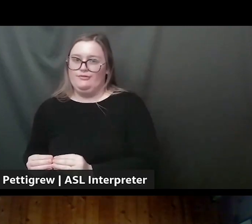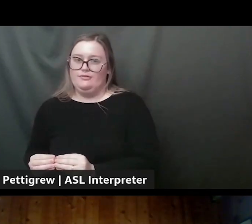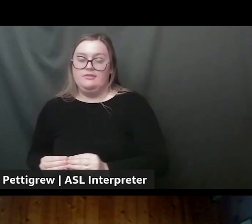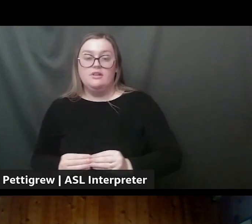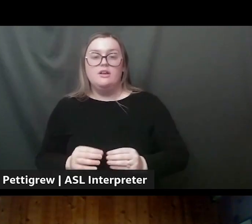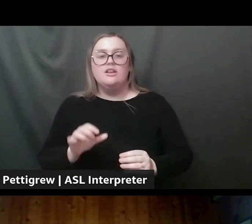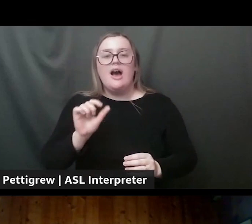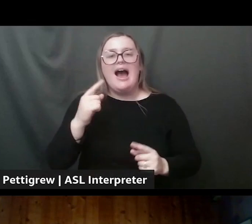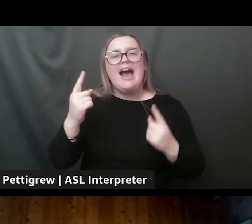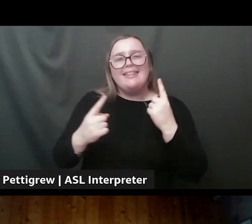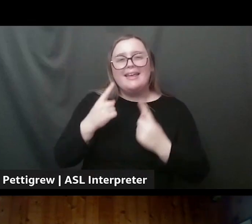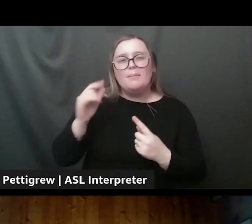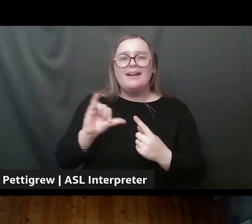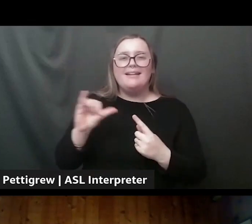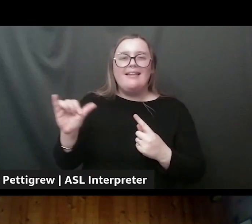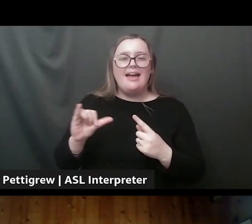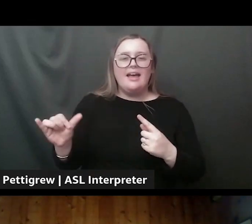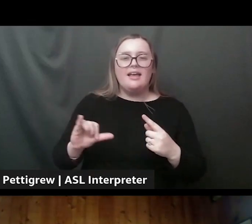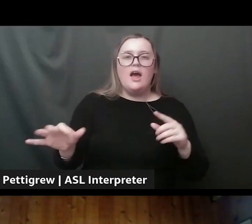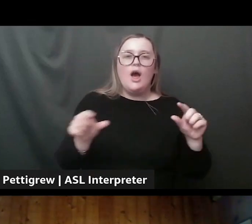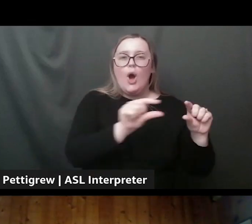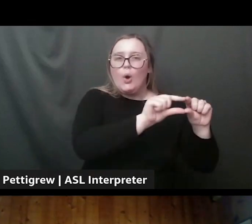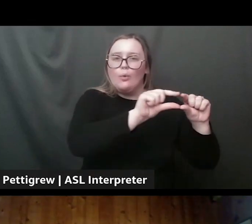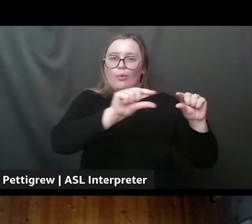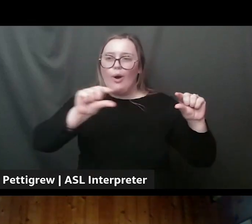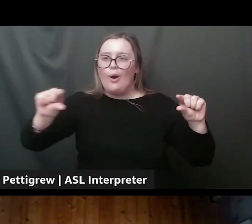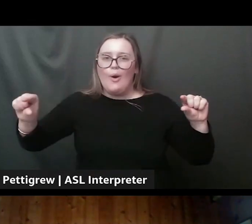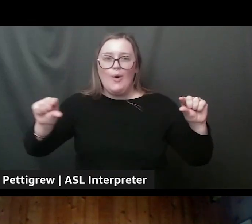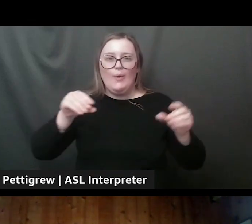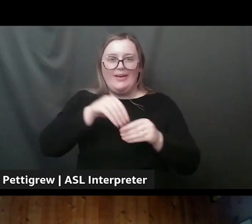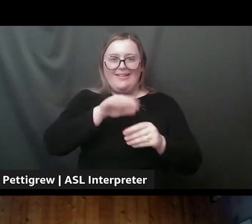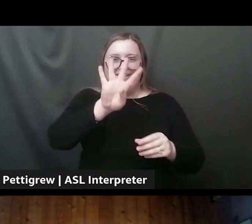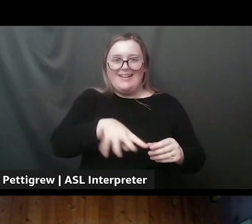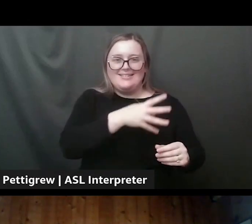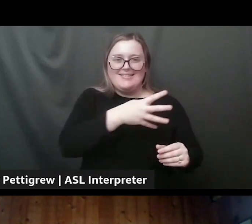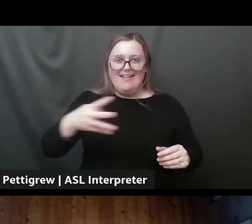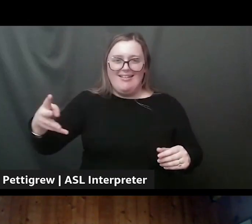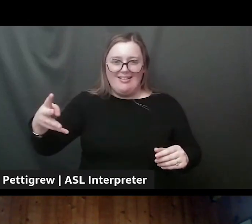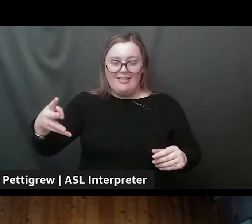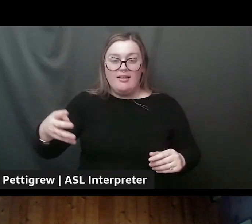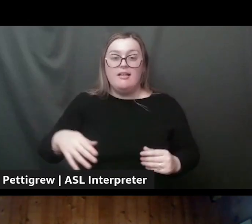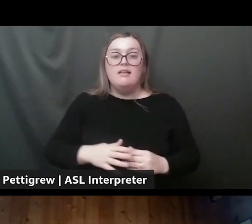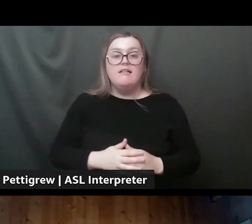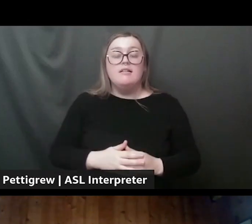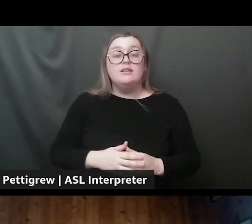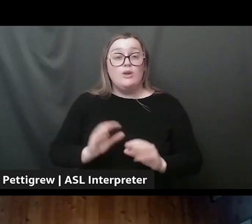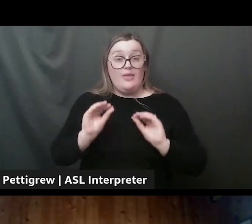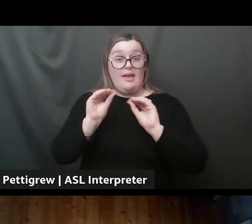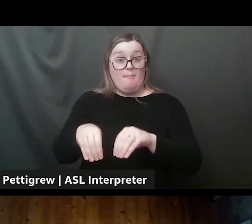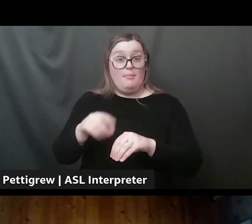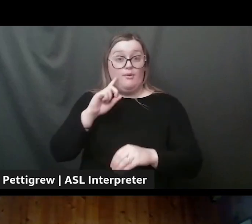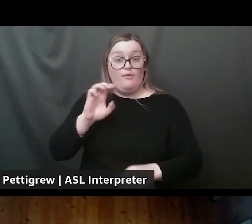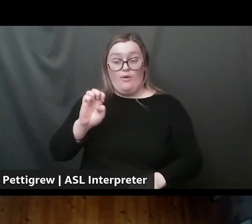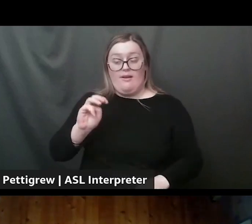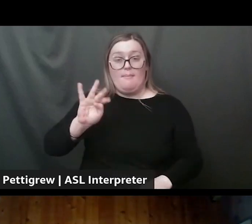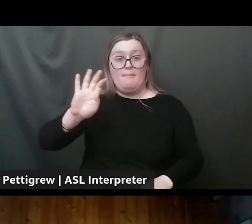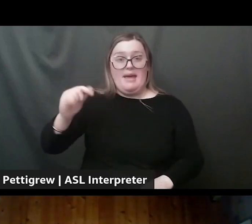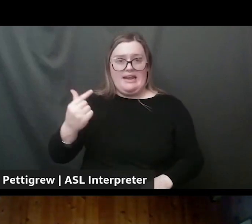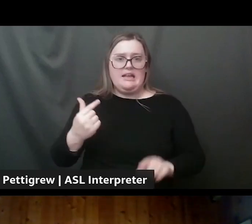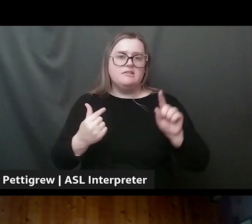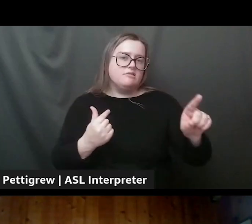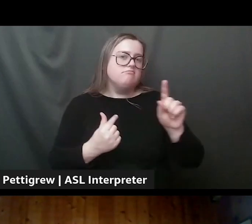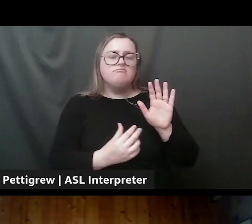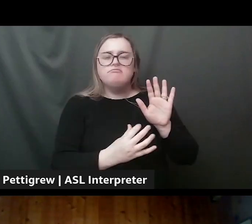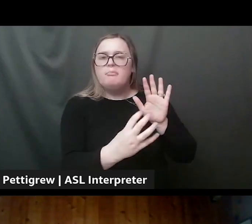think about it as like a row of an Excel file. And so the input into an embeddings model is some paragraph or